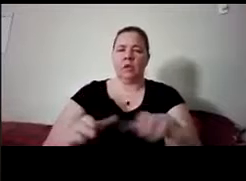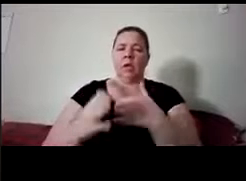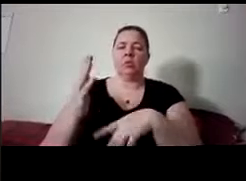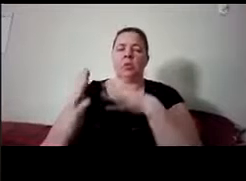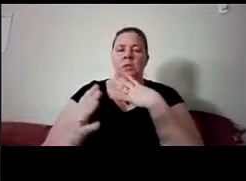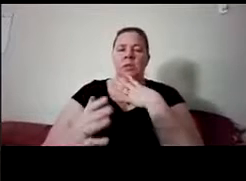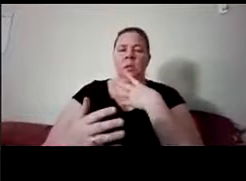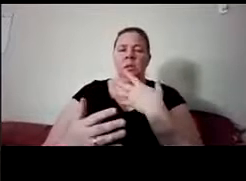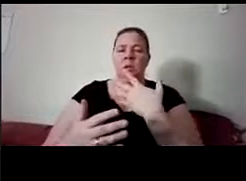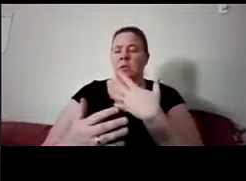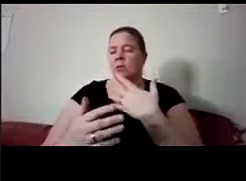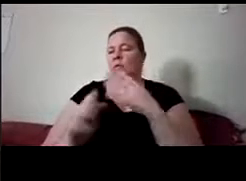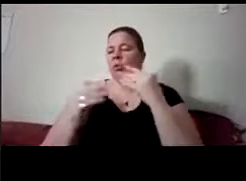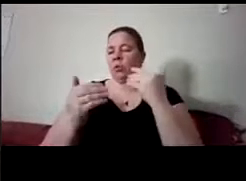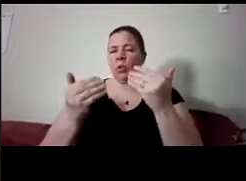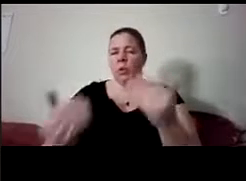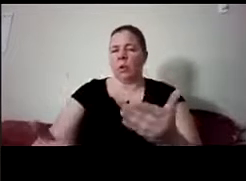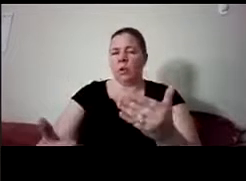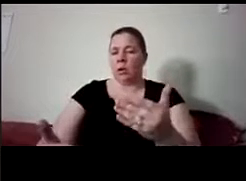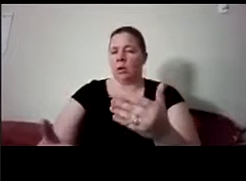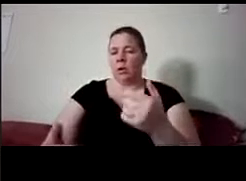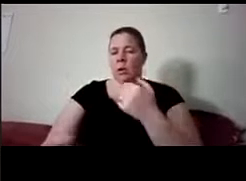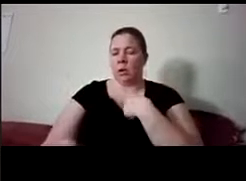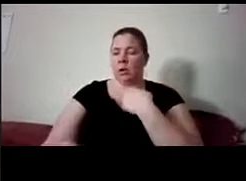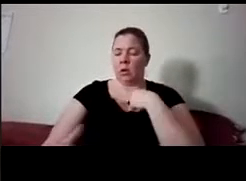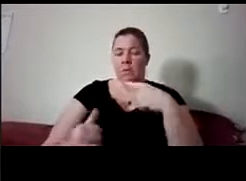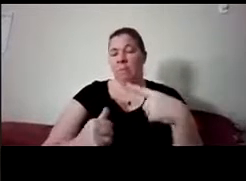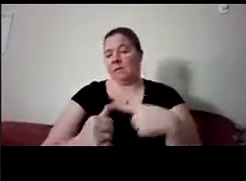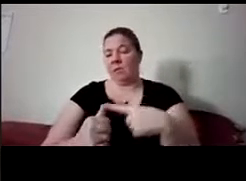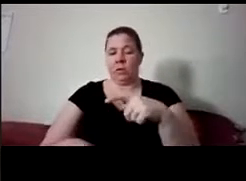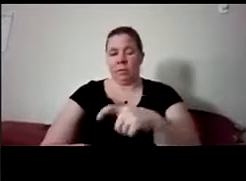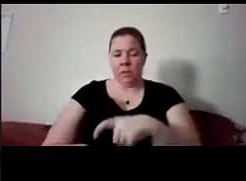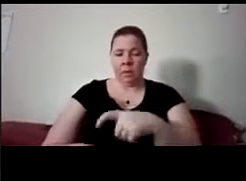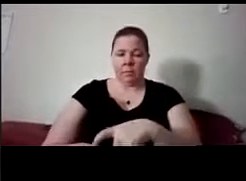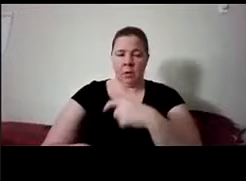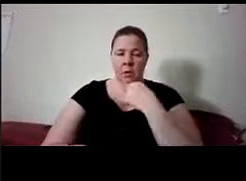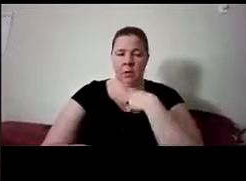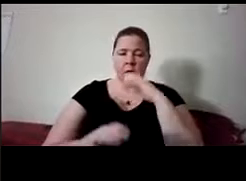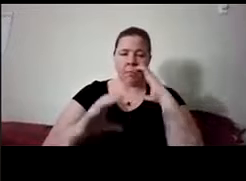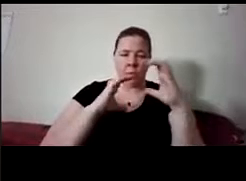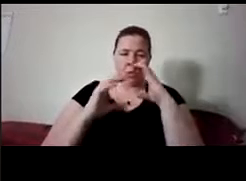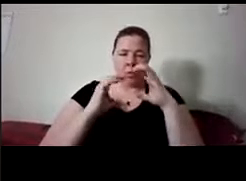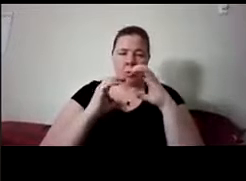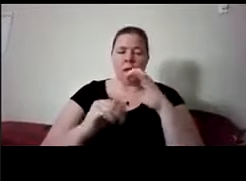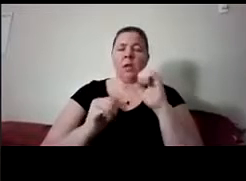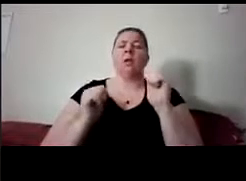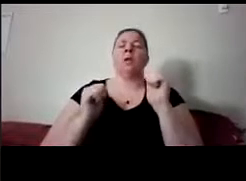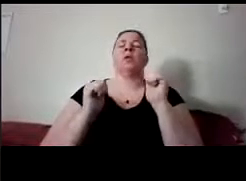of question he's trying to ask. Go ahead, sir. I did not ever, I'll say this is my first time that I've been communicating. Oh,